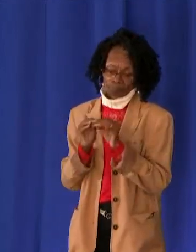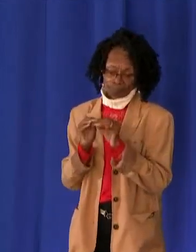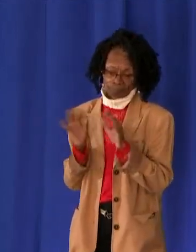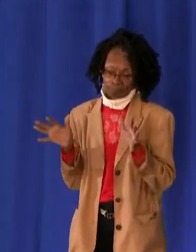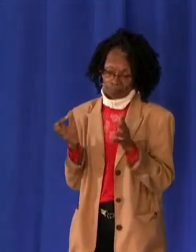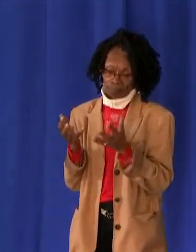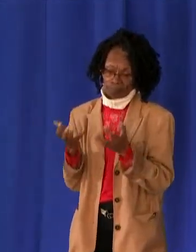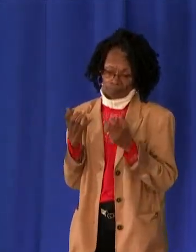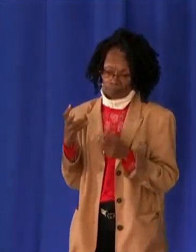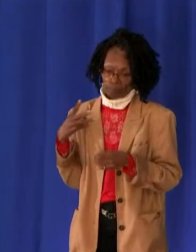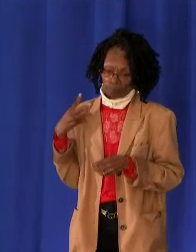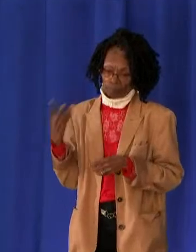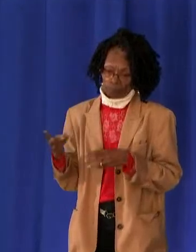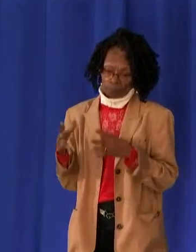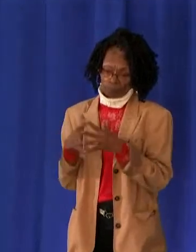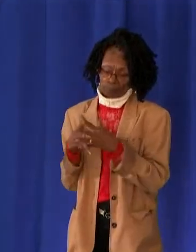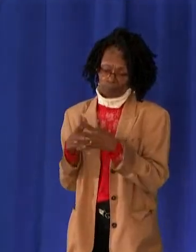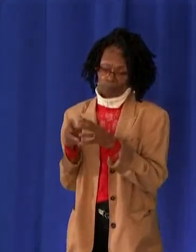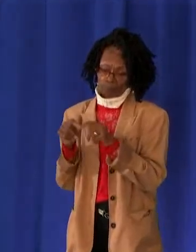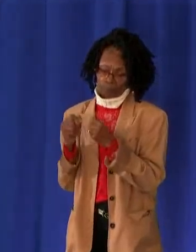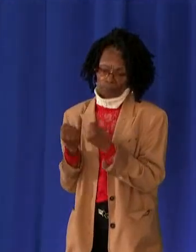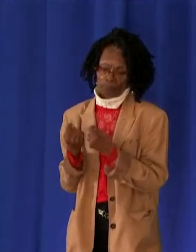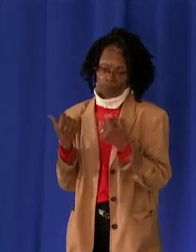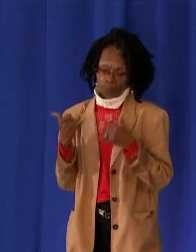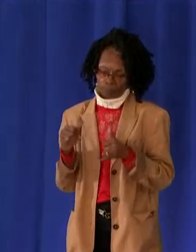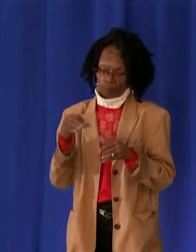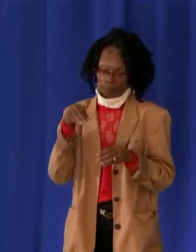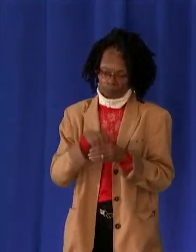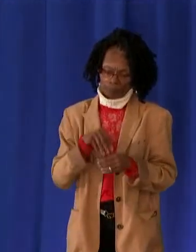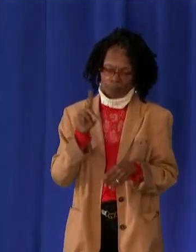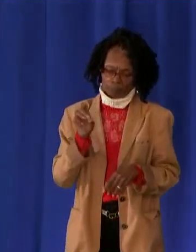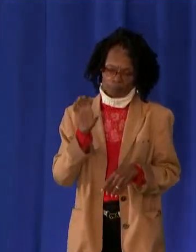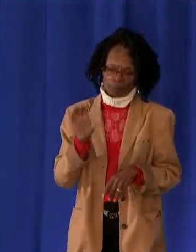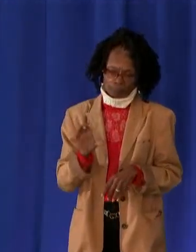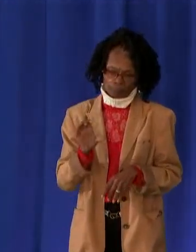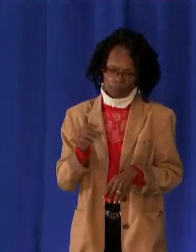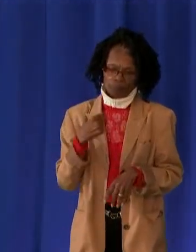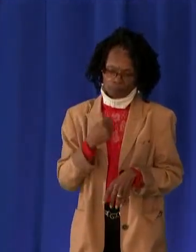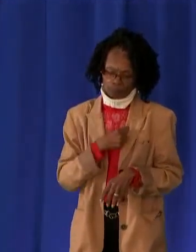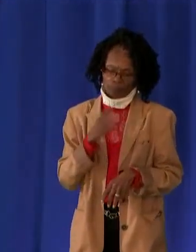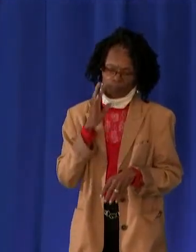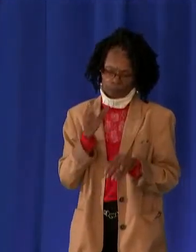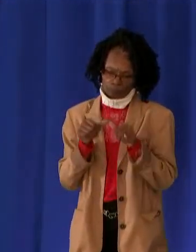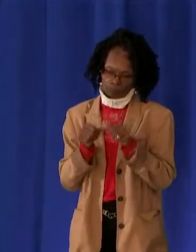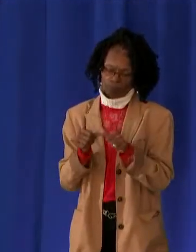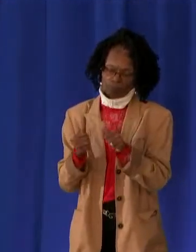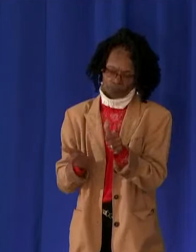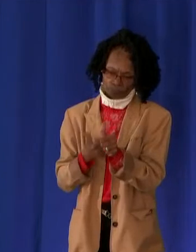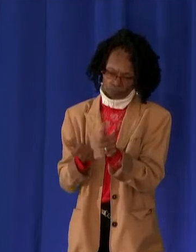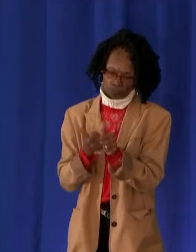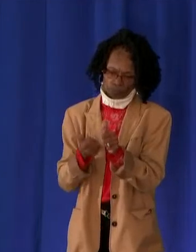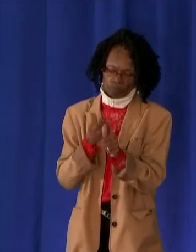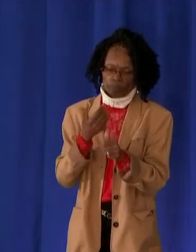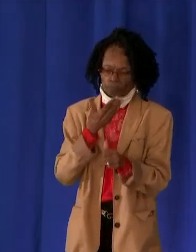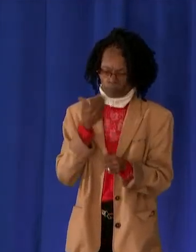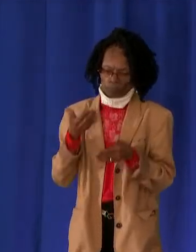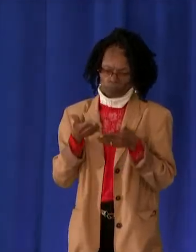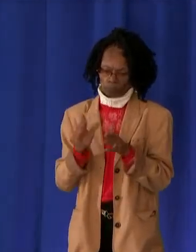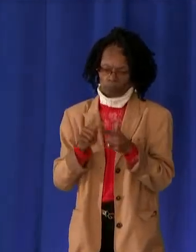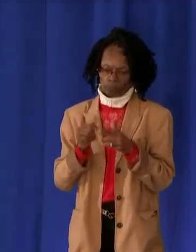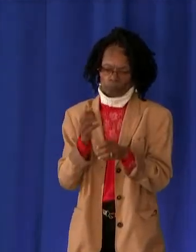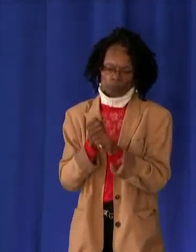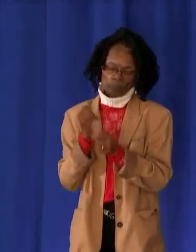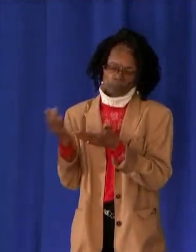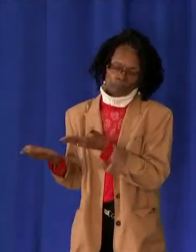want the Washington football team to play in Washington, and we will continue to pursue the best way to